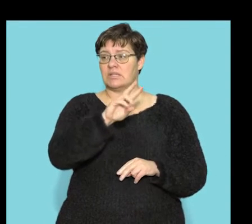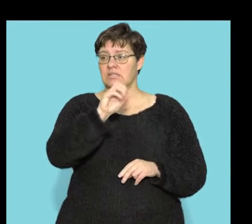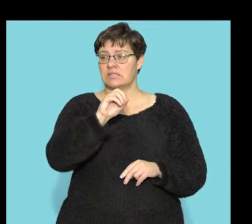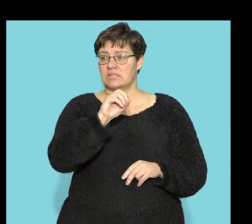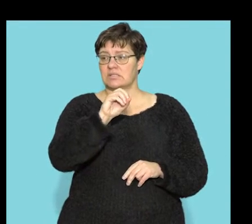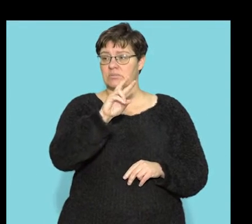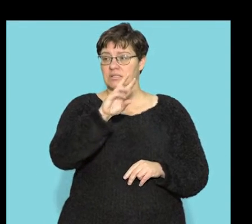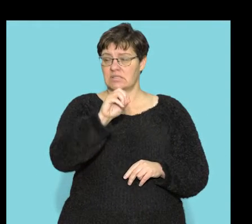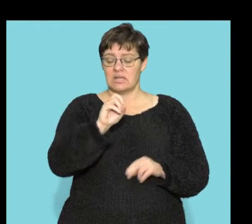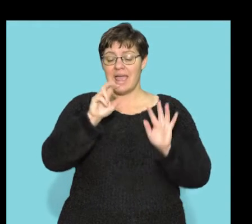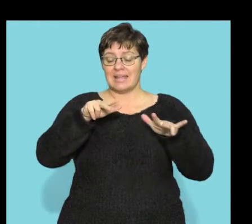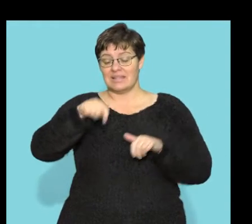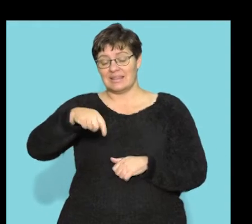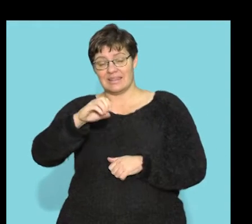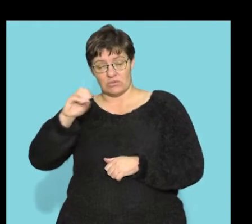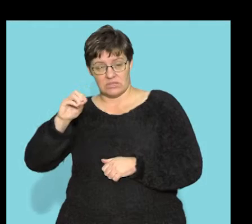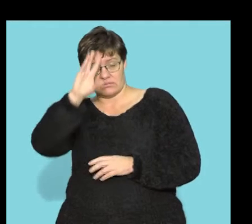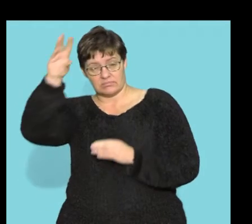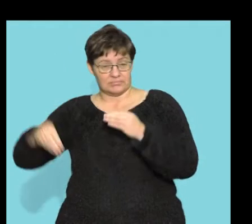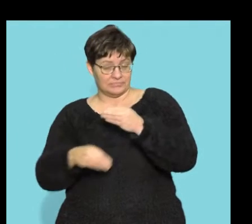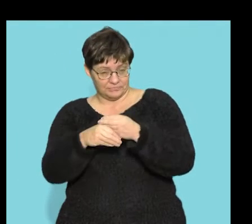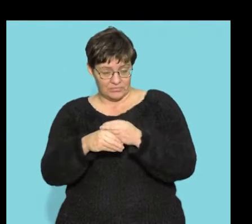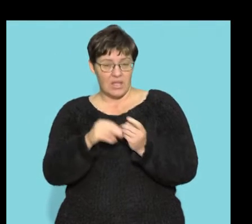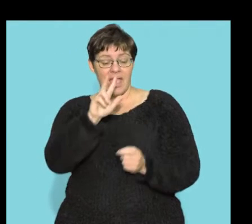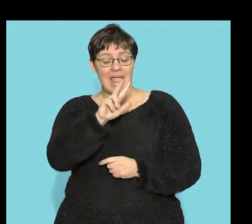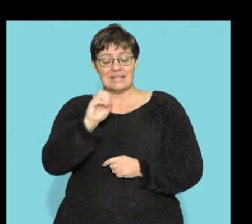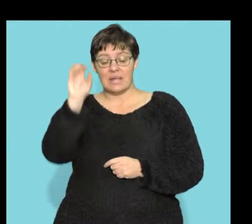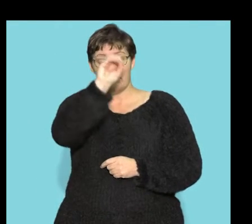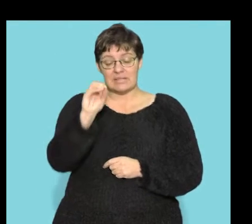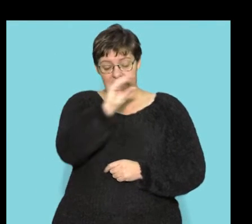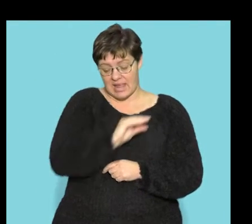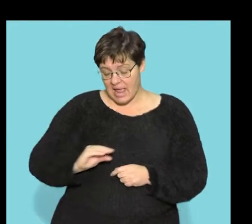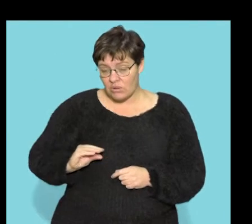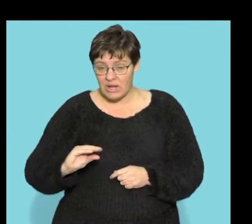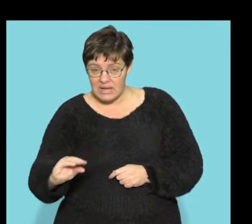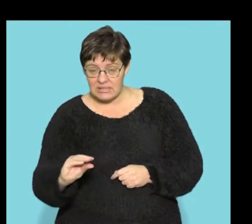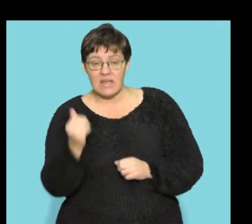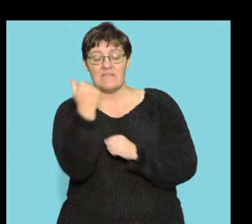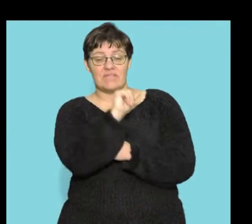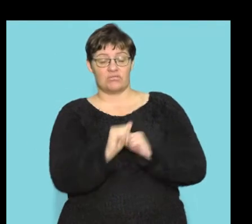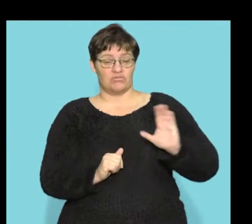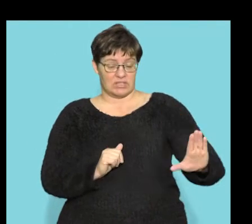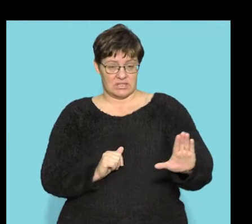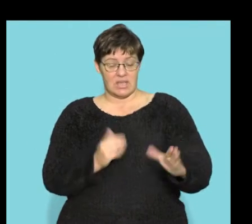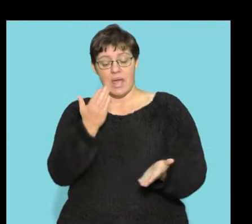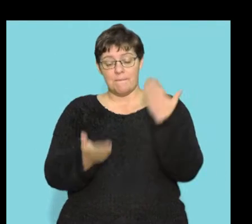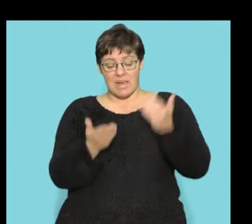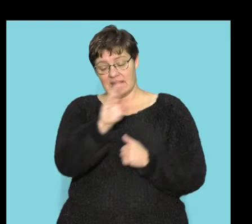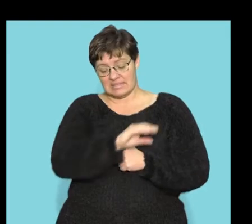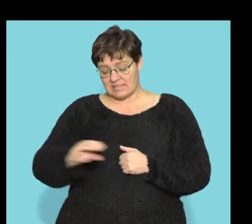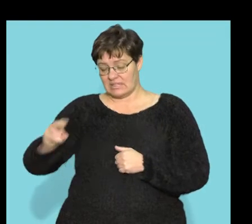18,000 Rand must be taken into account. 80% is allocated to the factory. The balance is